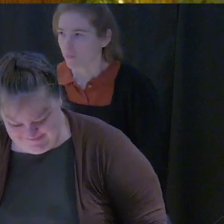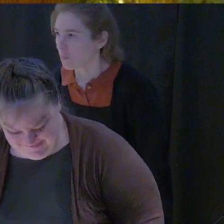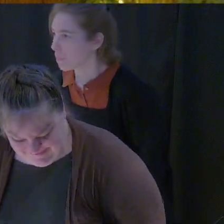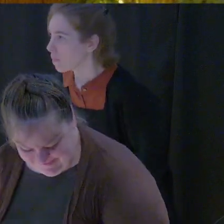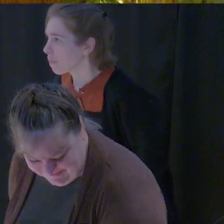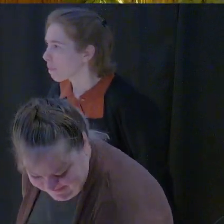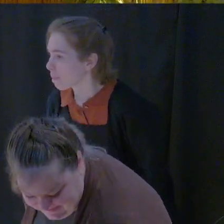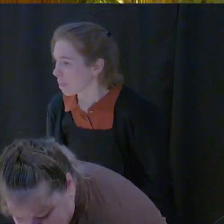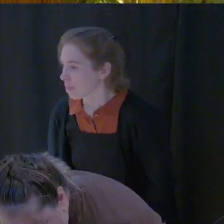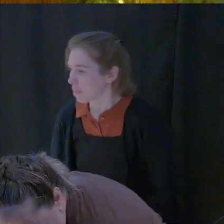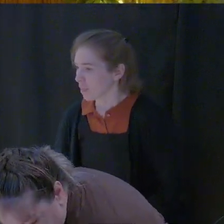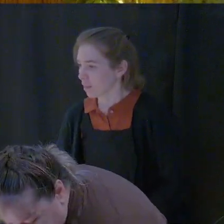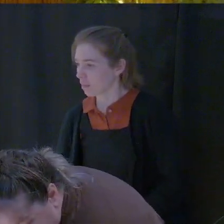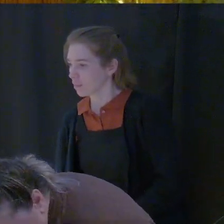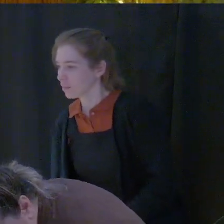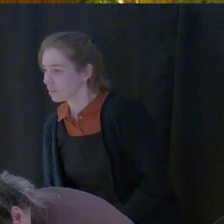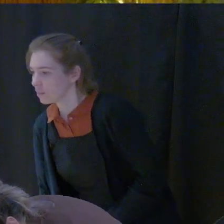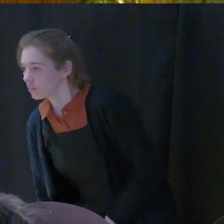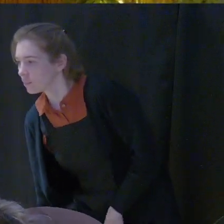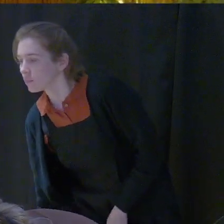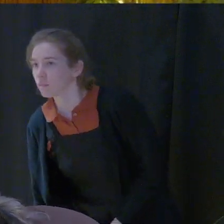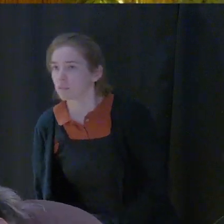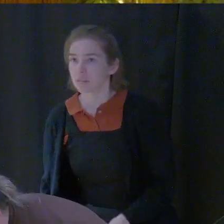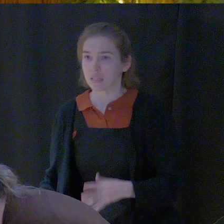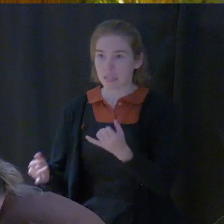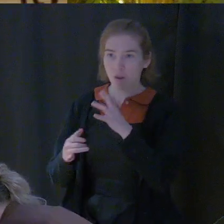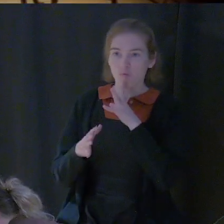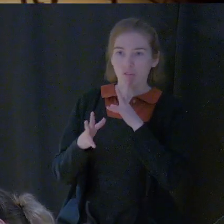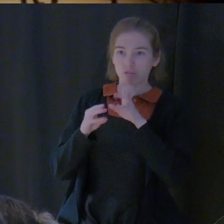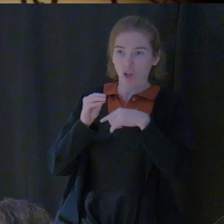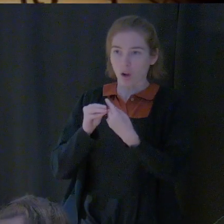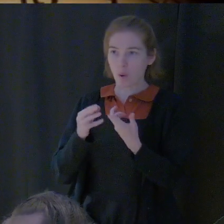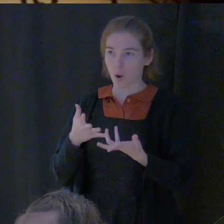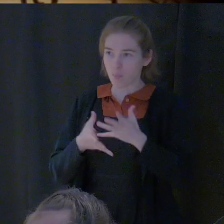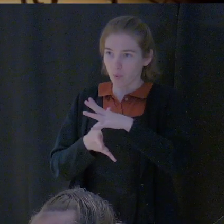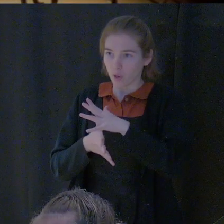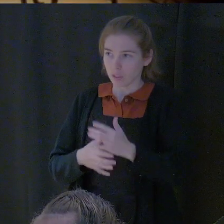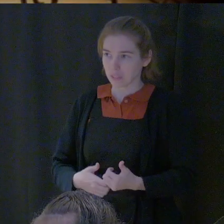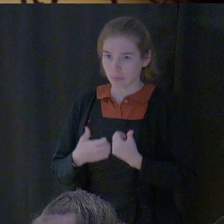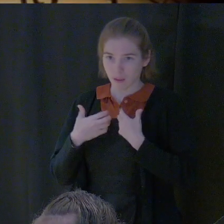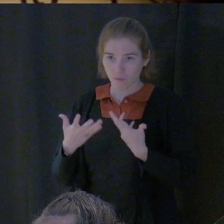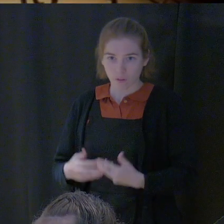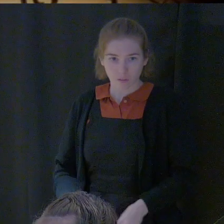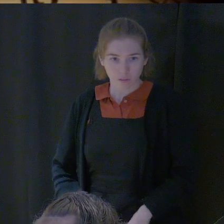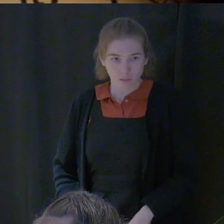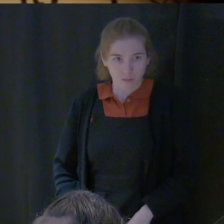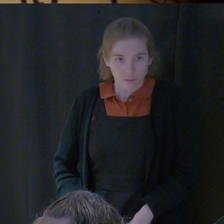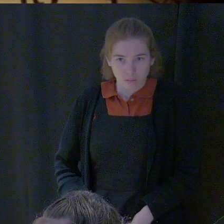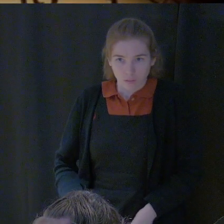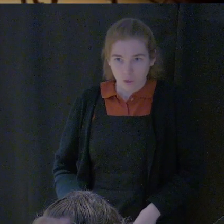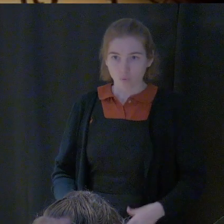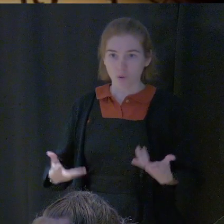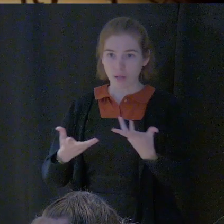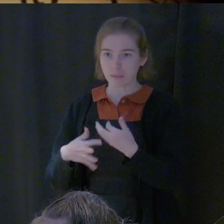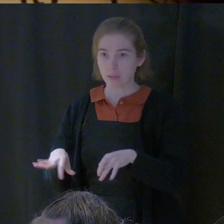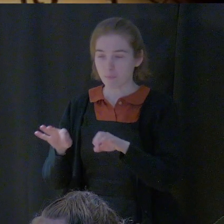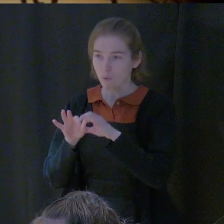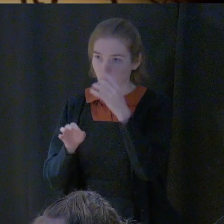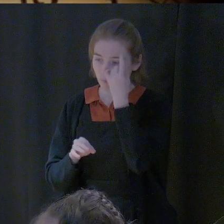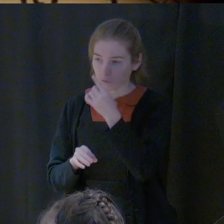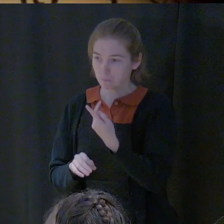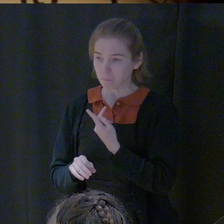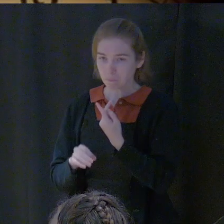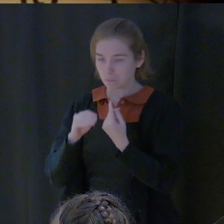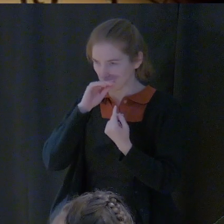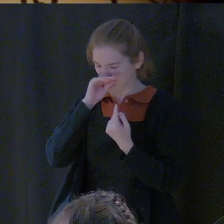Today, I want to talk to us about, for a few minutes today, about what are our priorities in life? What is important to us?